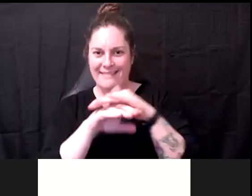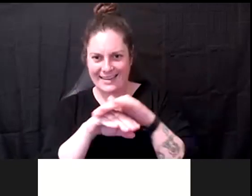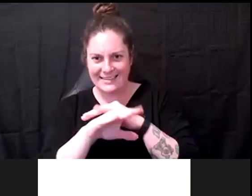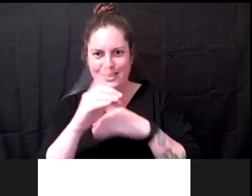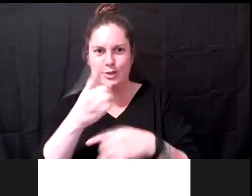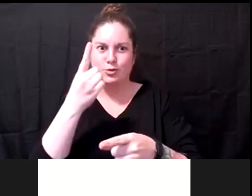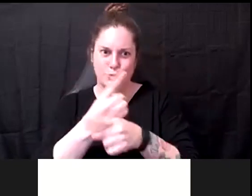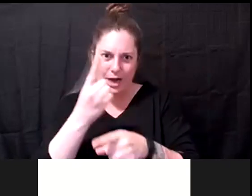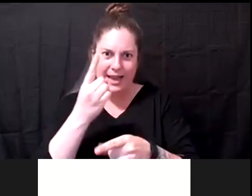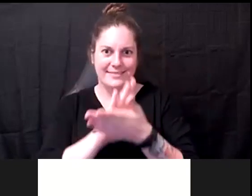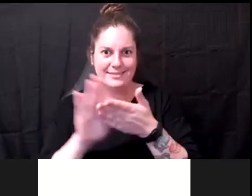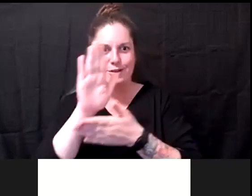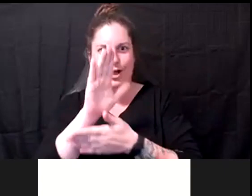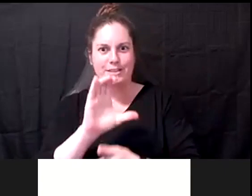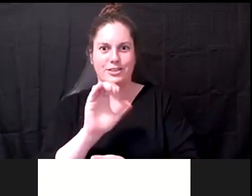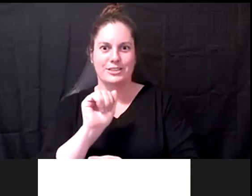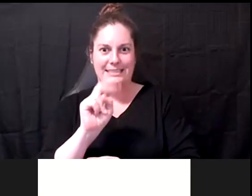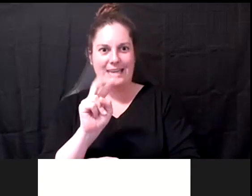on the right Canvas screen.